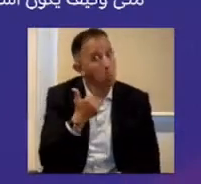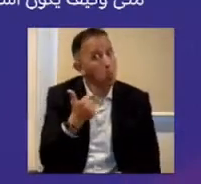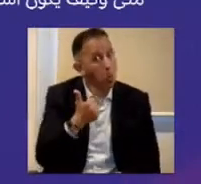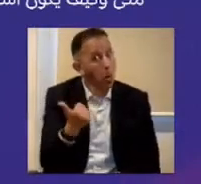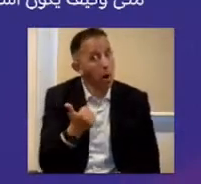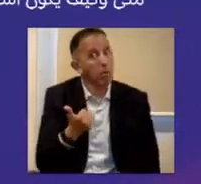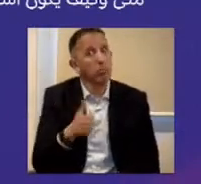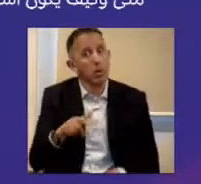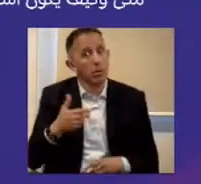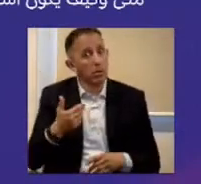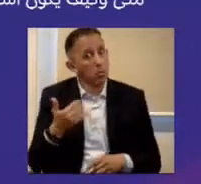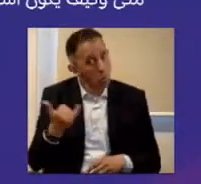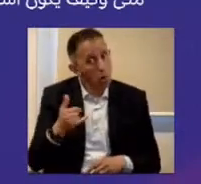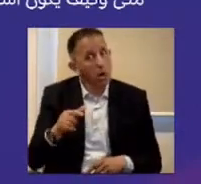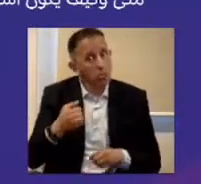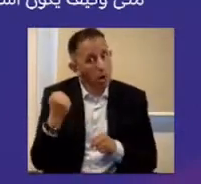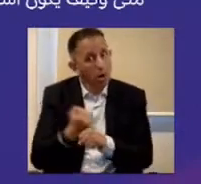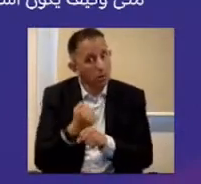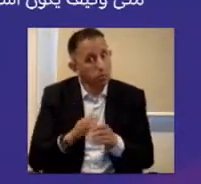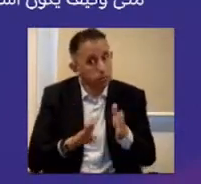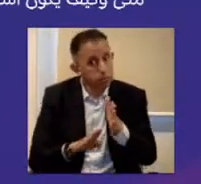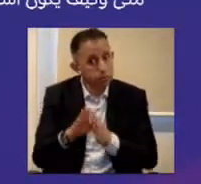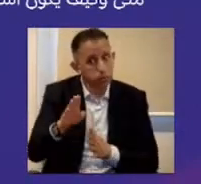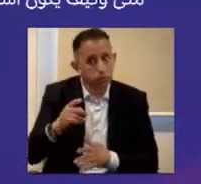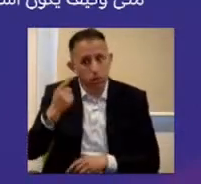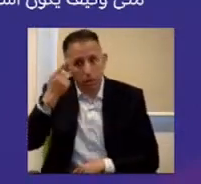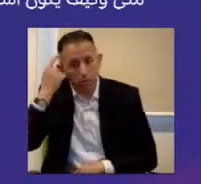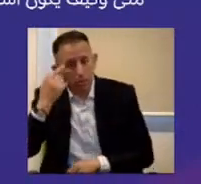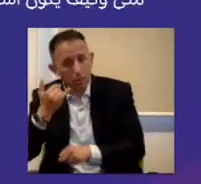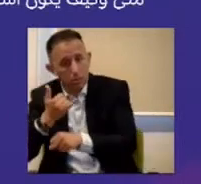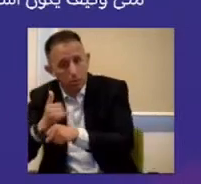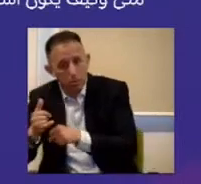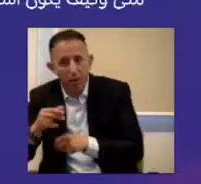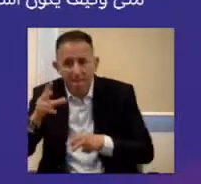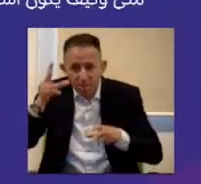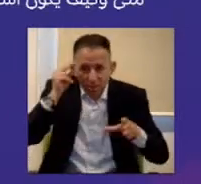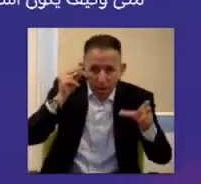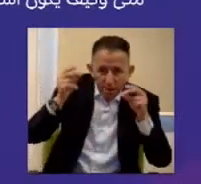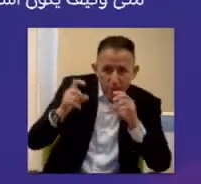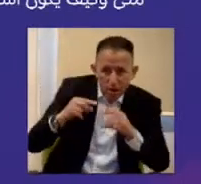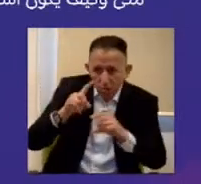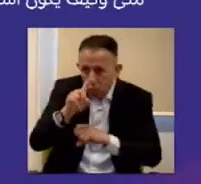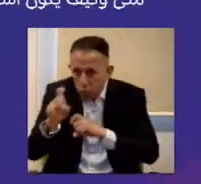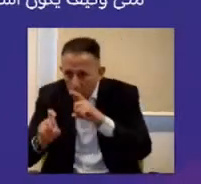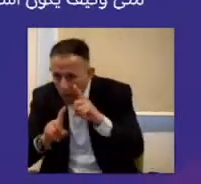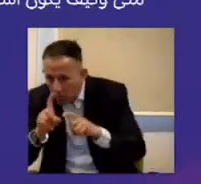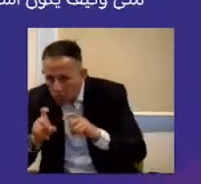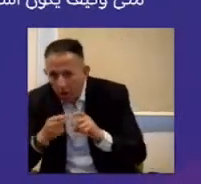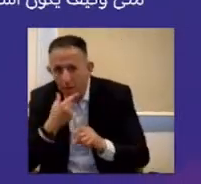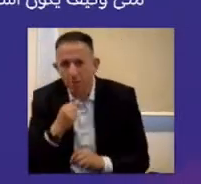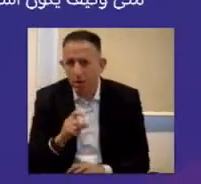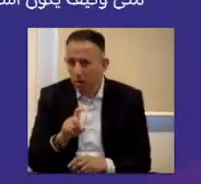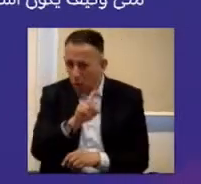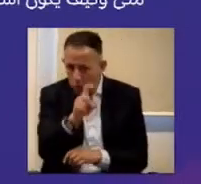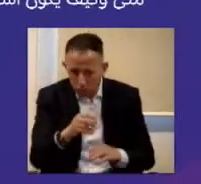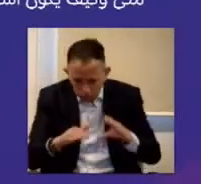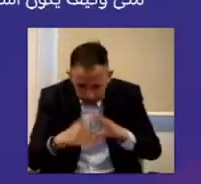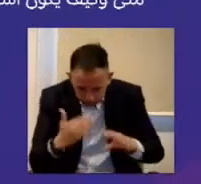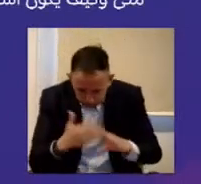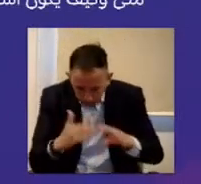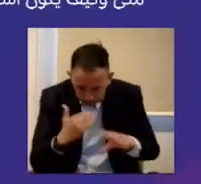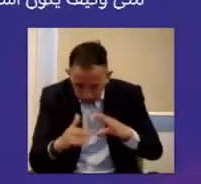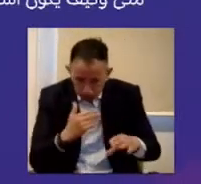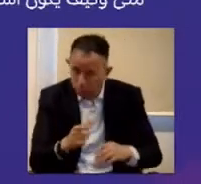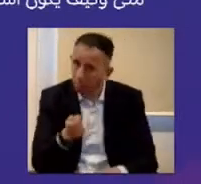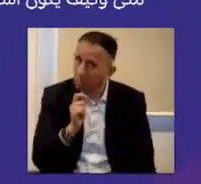oral interactions. I have examples showing that it can be good at guessing proverbs, humor, characterizing authors. Is